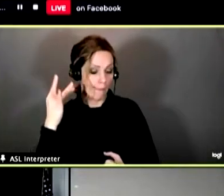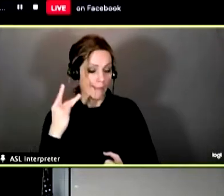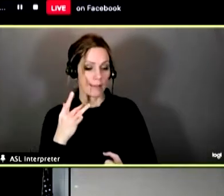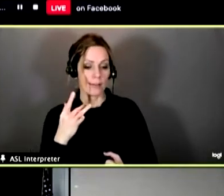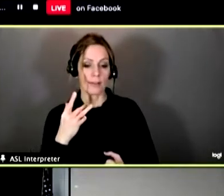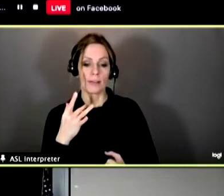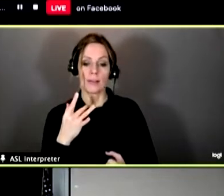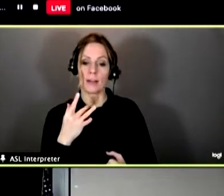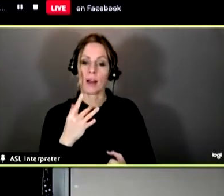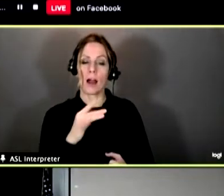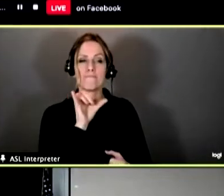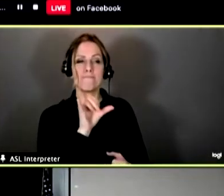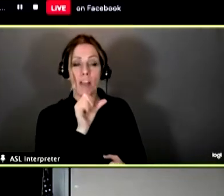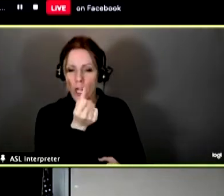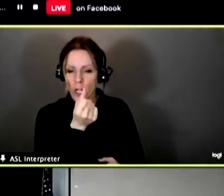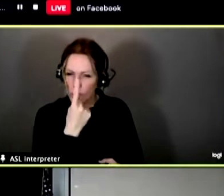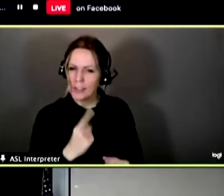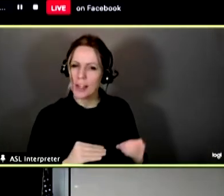officers go through.